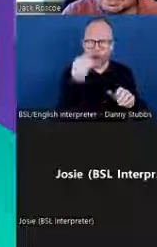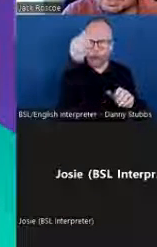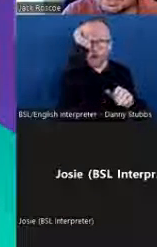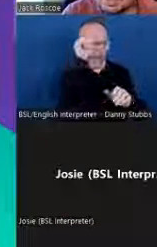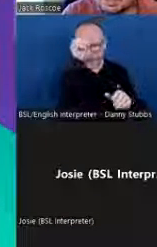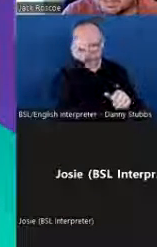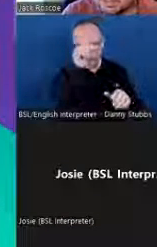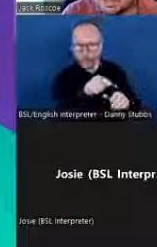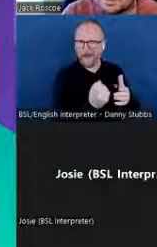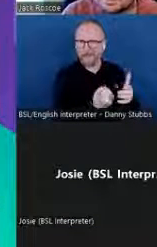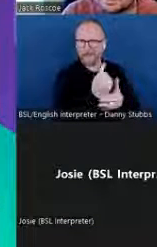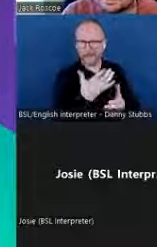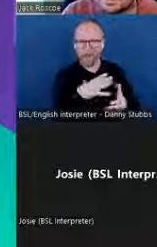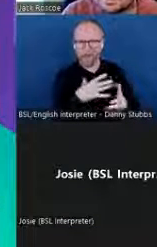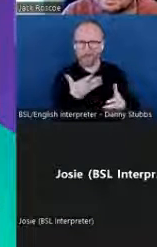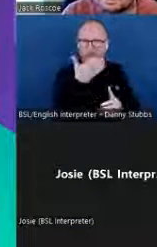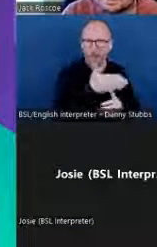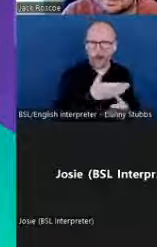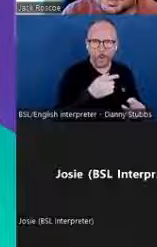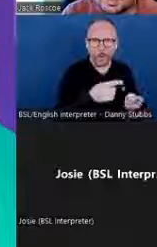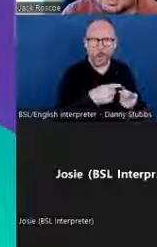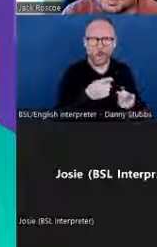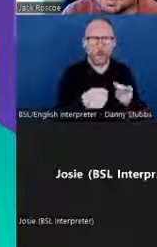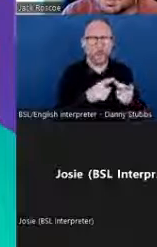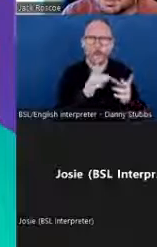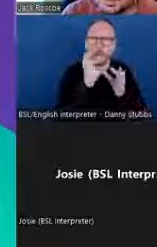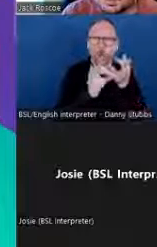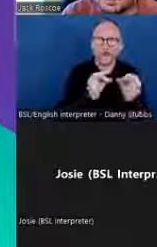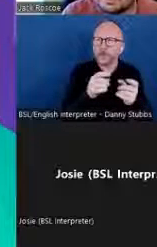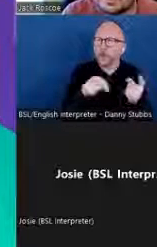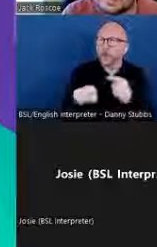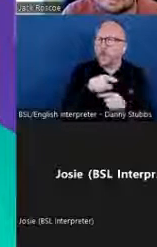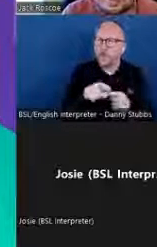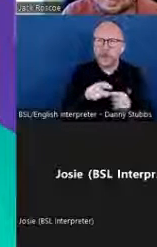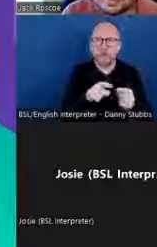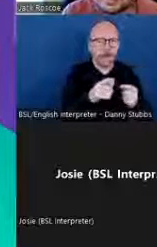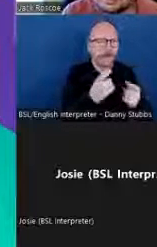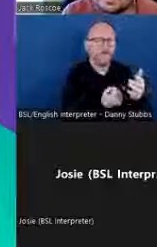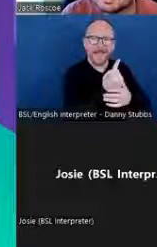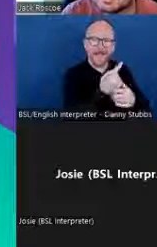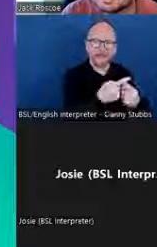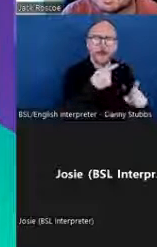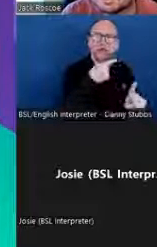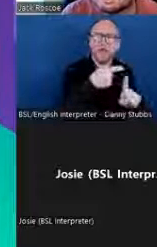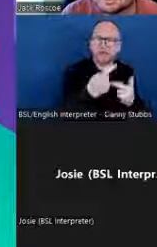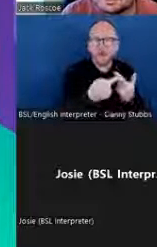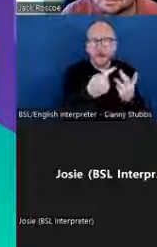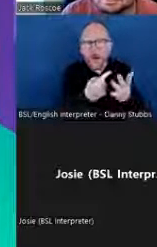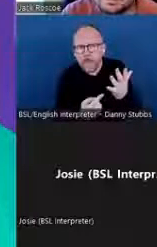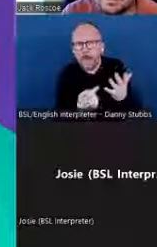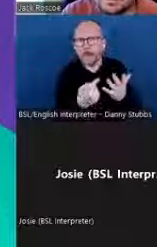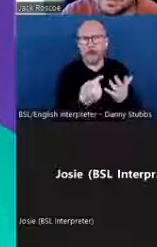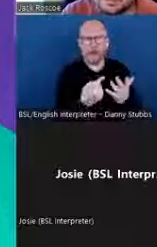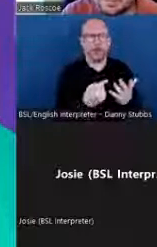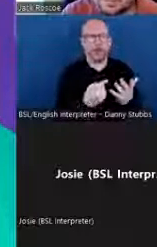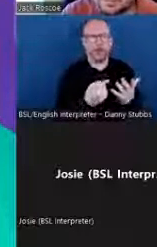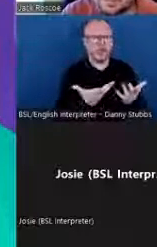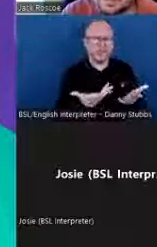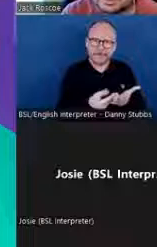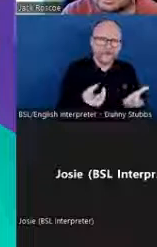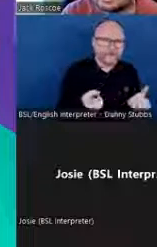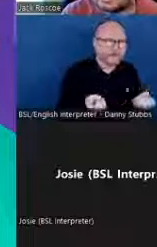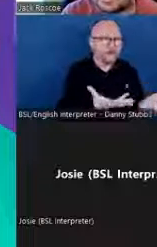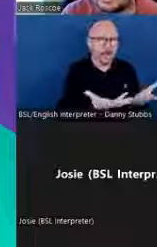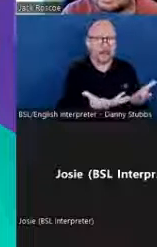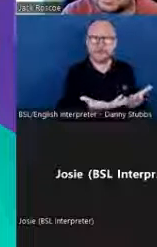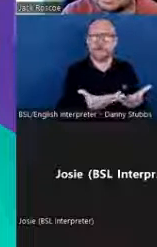asking people about other things they're going to do whilst they're out, and perceptions about the event and the benefit that it brings to the local area. Some of these could be